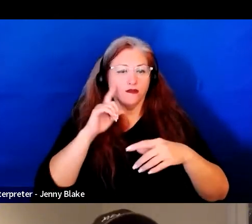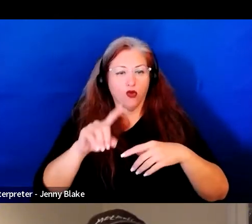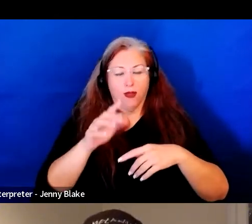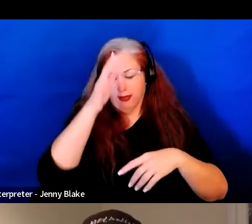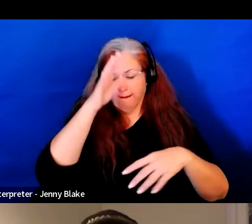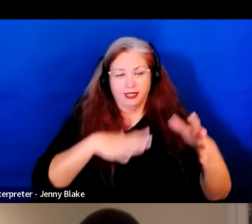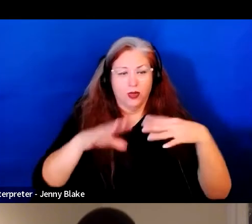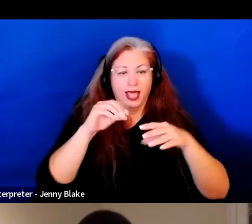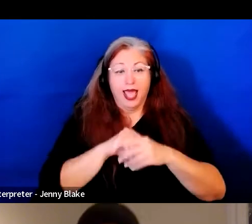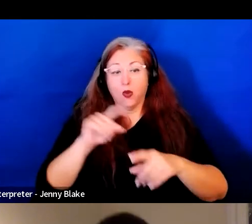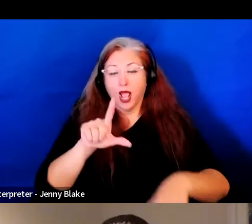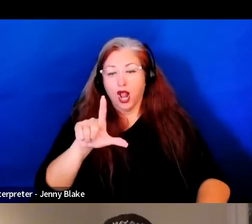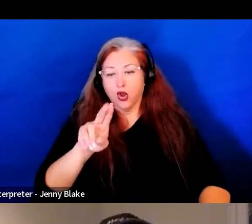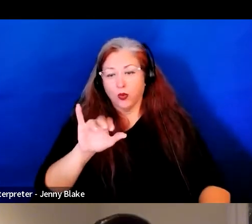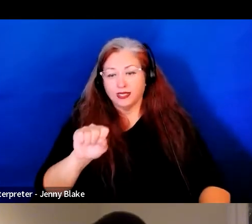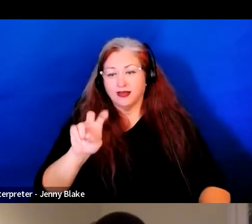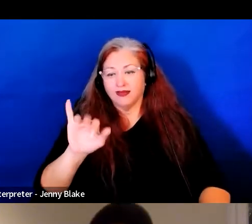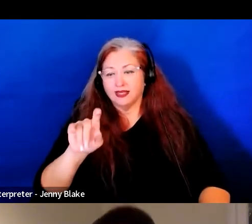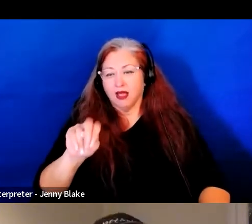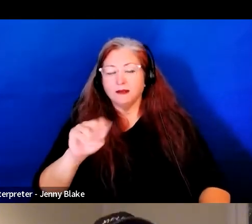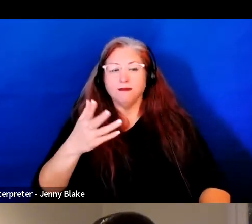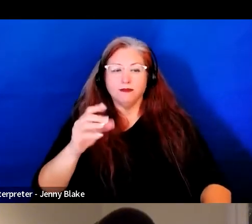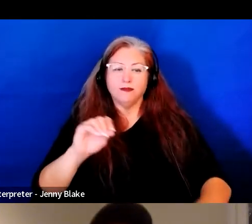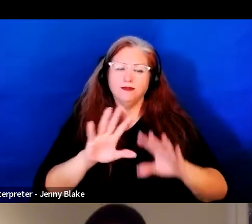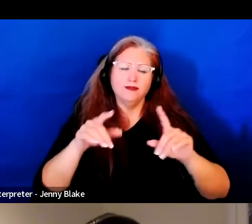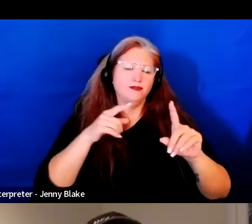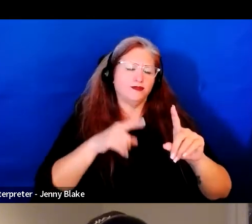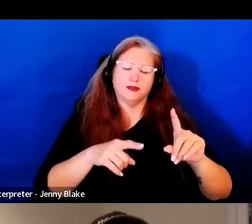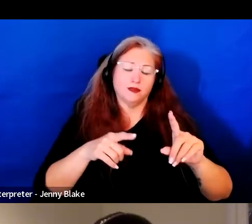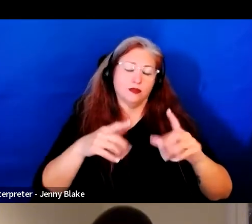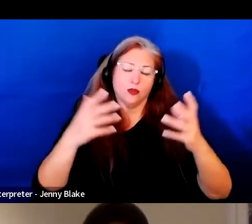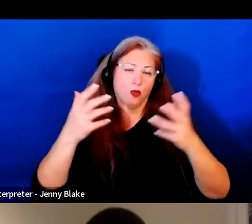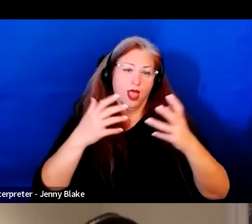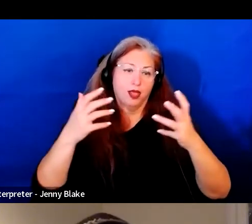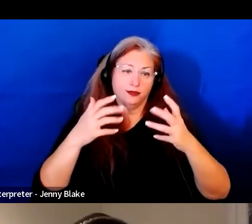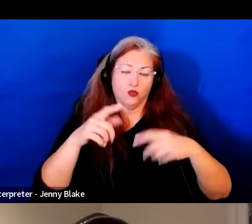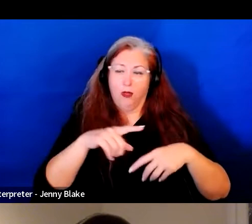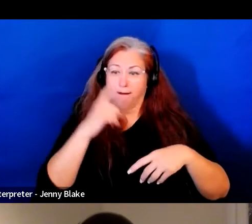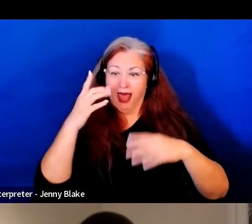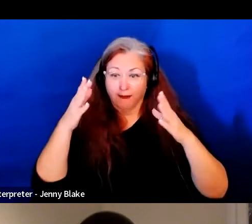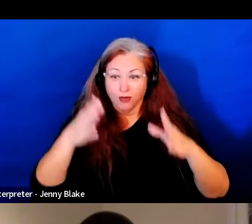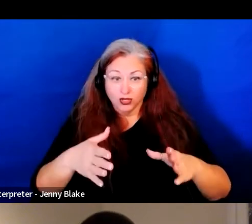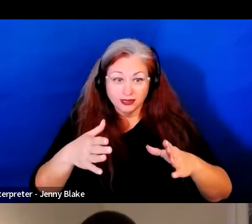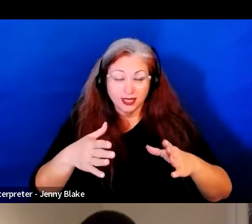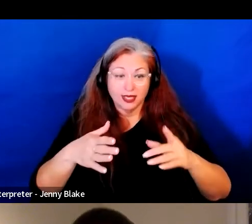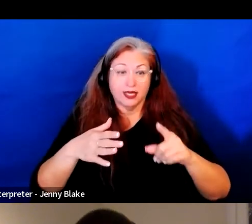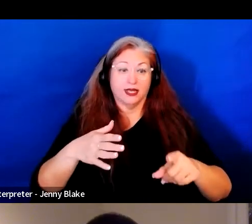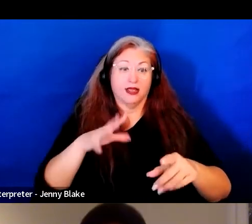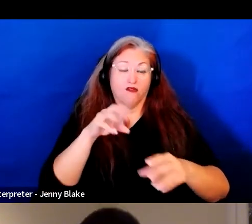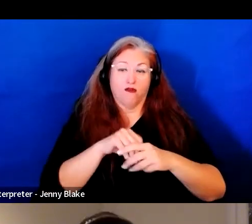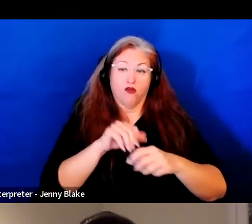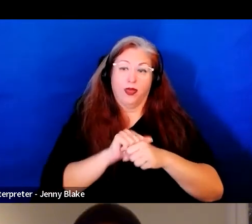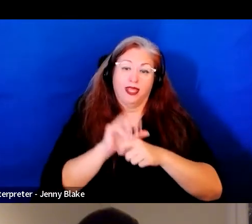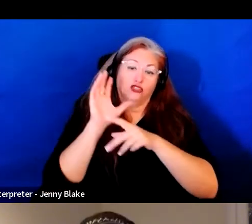menswear at Louis Vuitton. So obviously, a massive deal to have a Black person in a